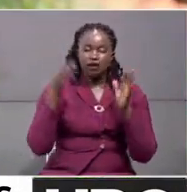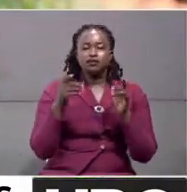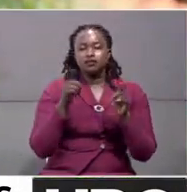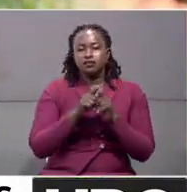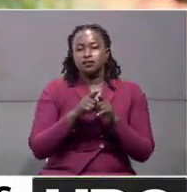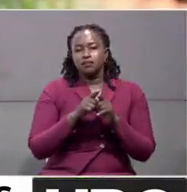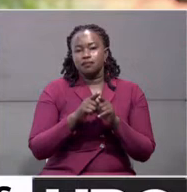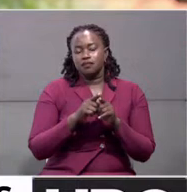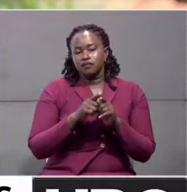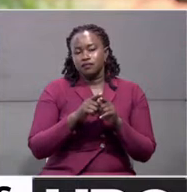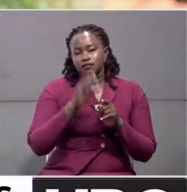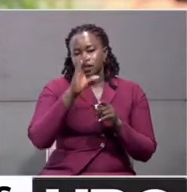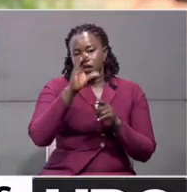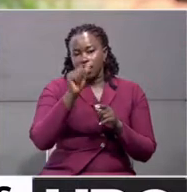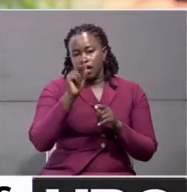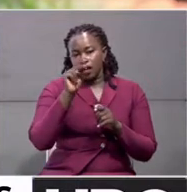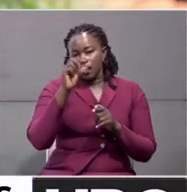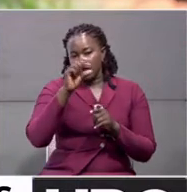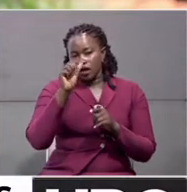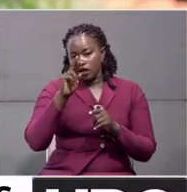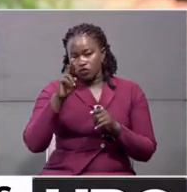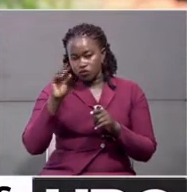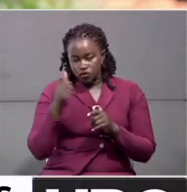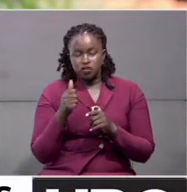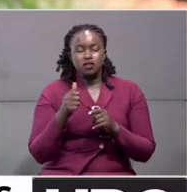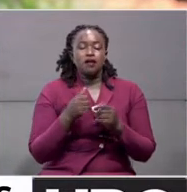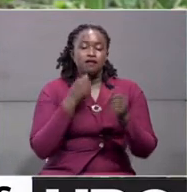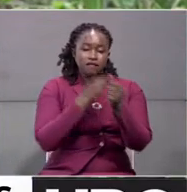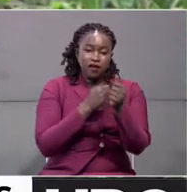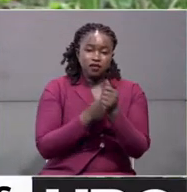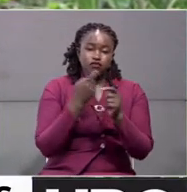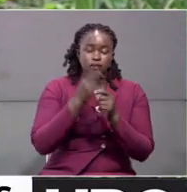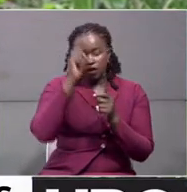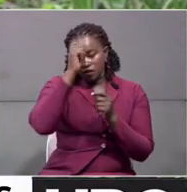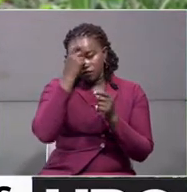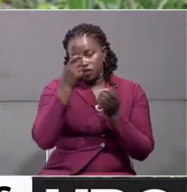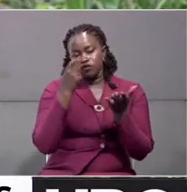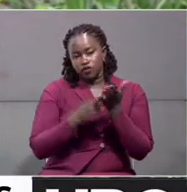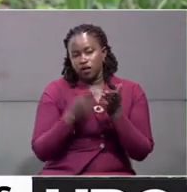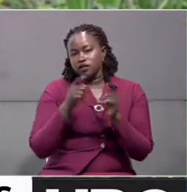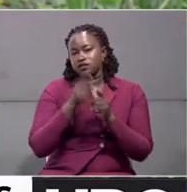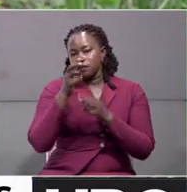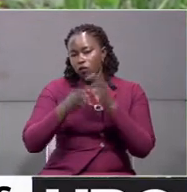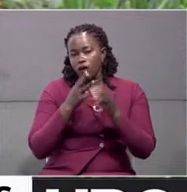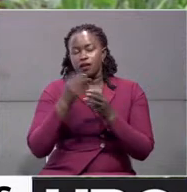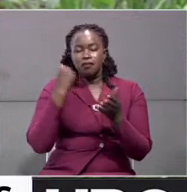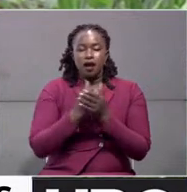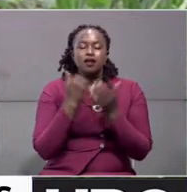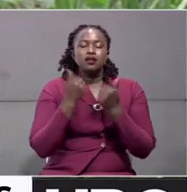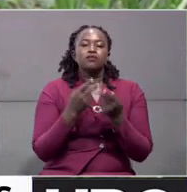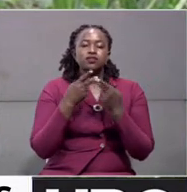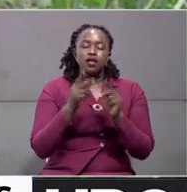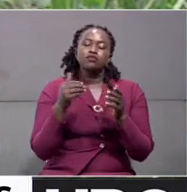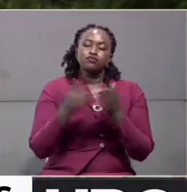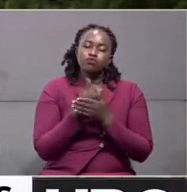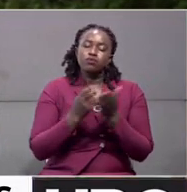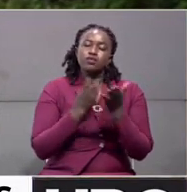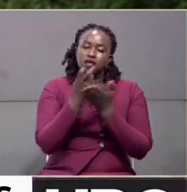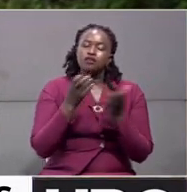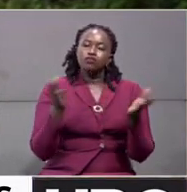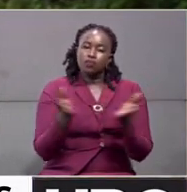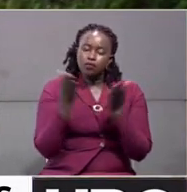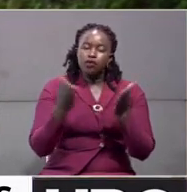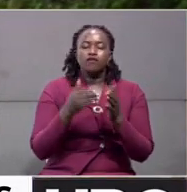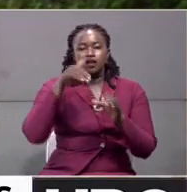others. With funding from the government of Uganda and the World Bank, UEC has embarked on a new journey to improve